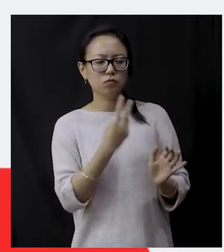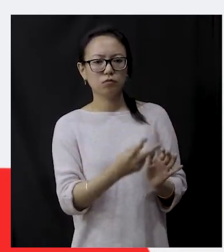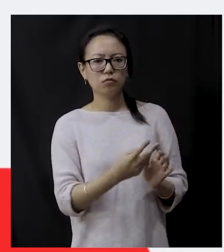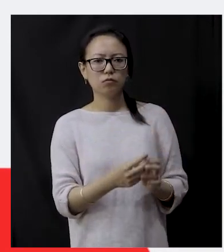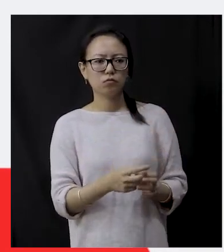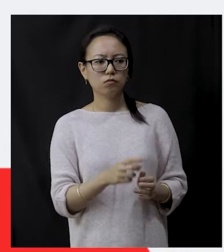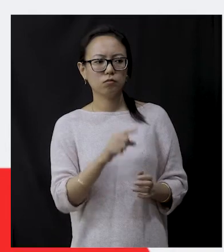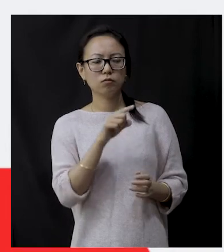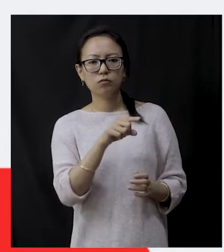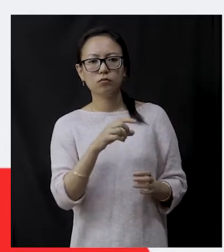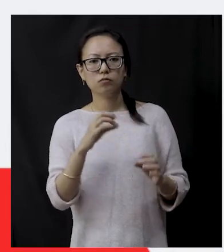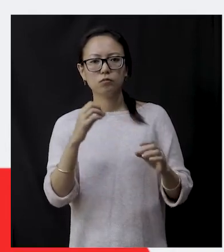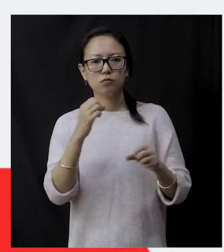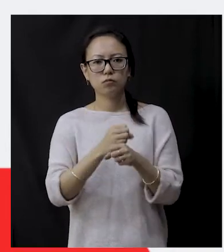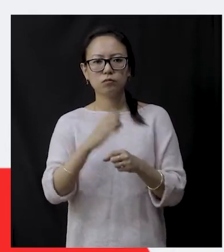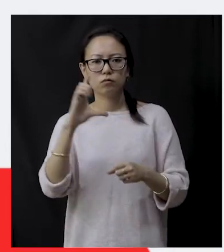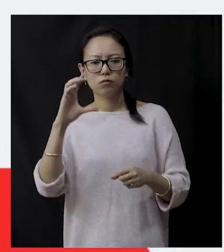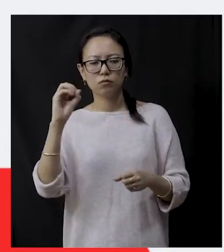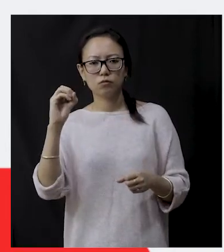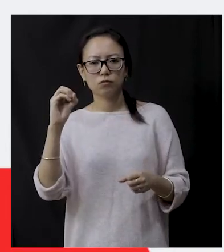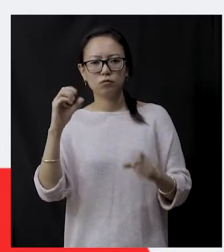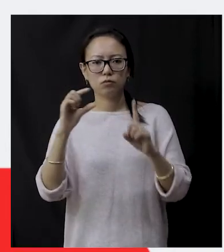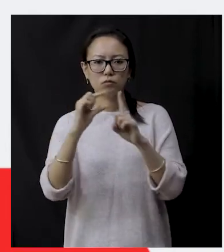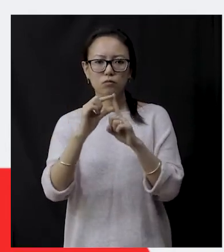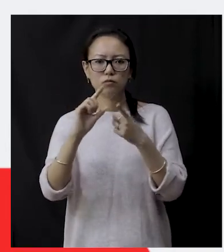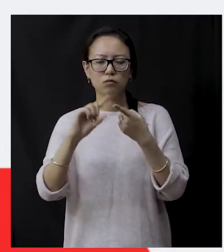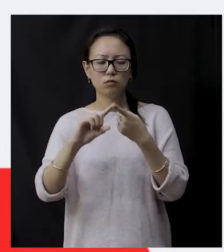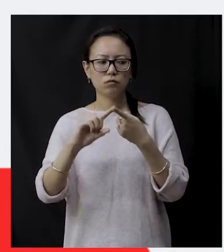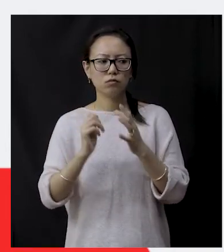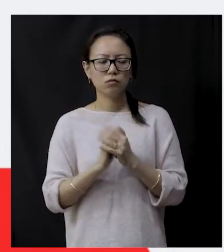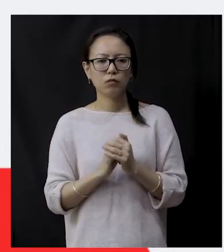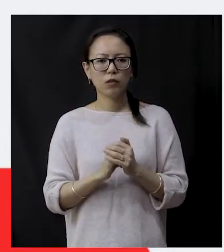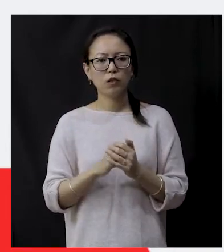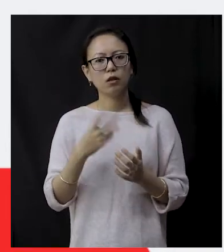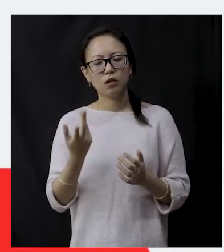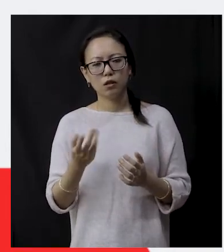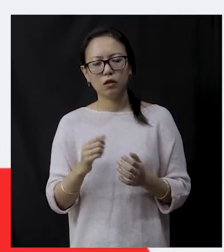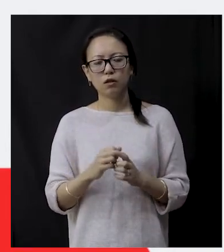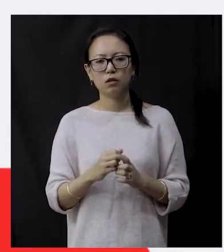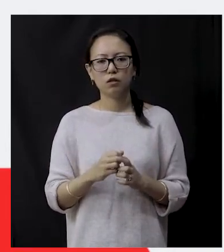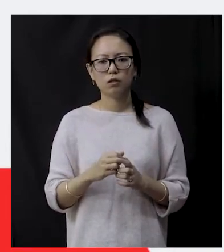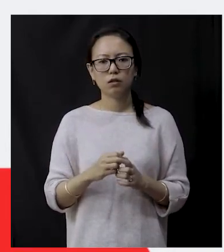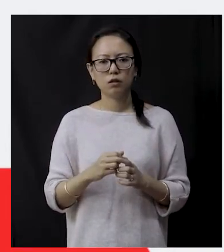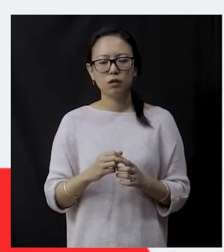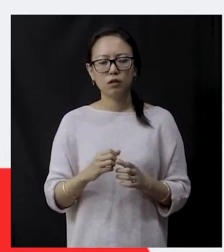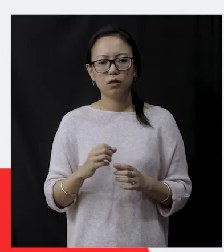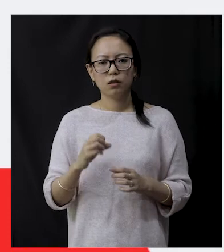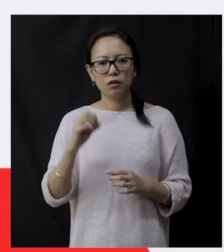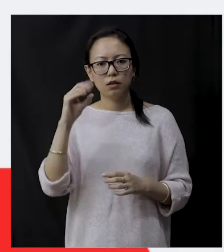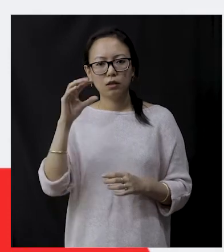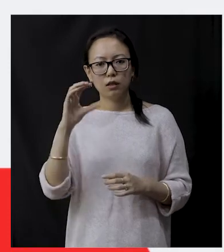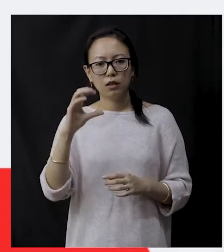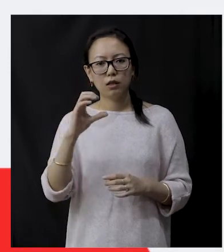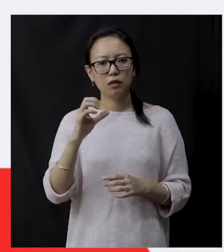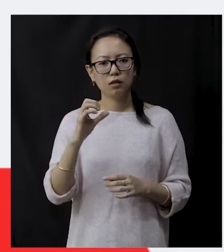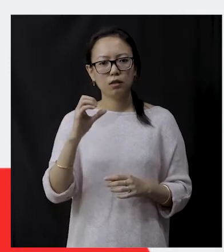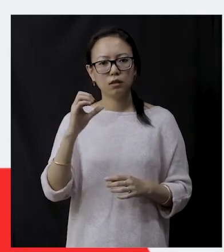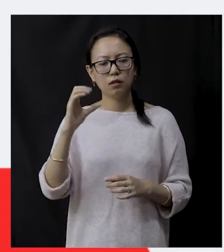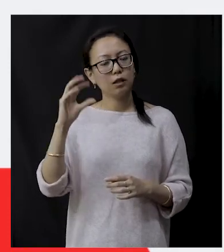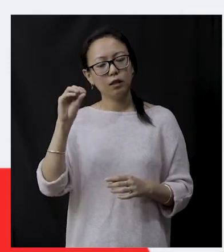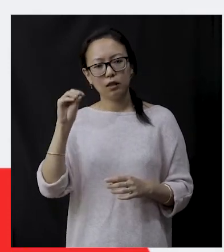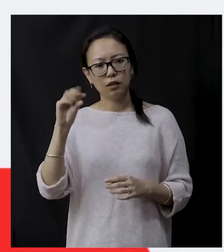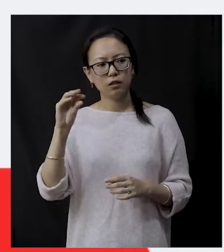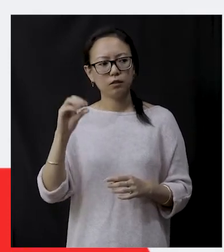is a torchlight, right? So students, this globe, it's not an Earth, okay? It's not an Earth. It is